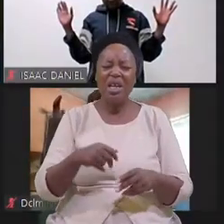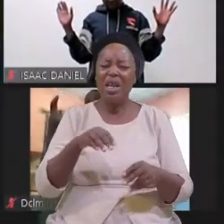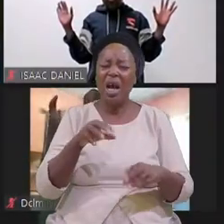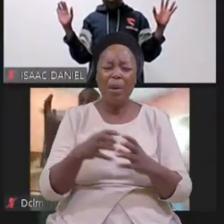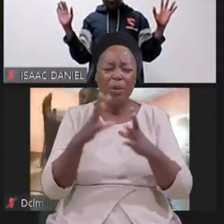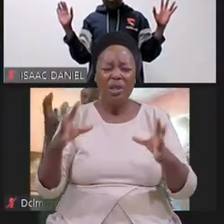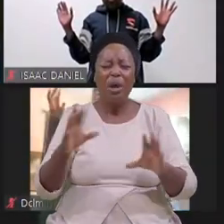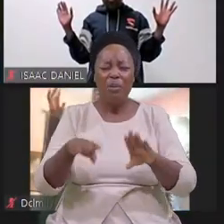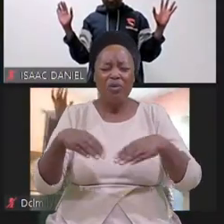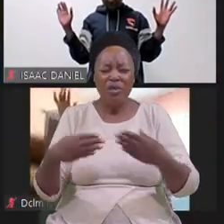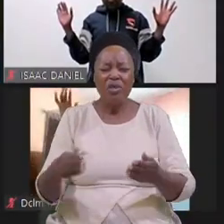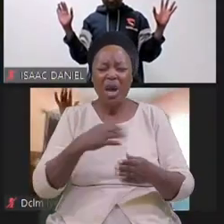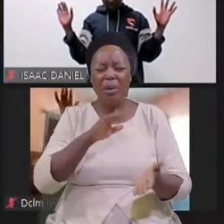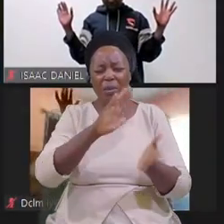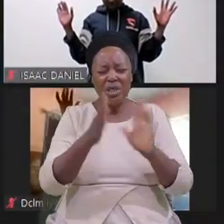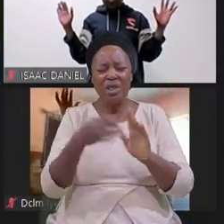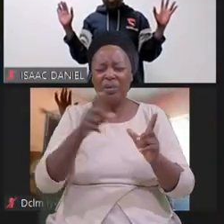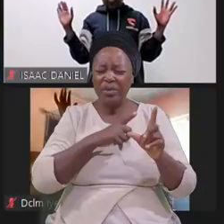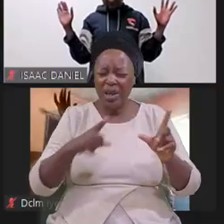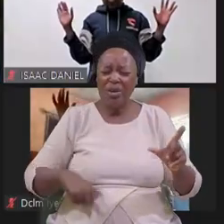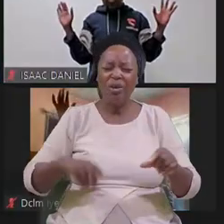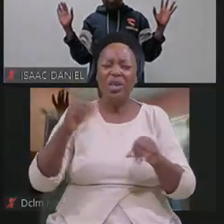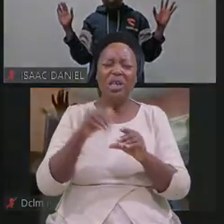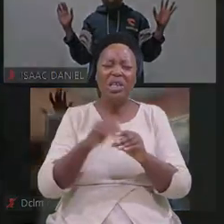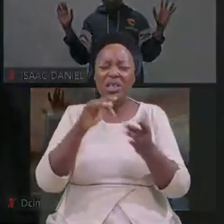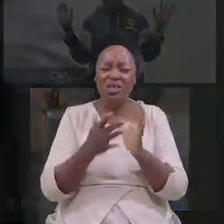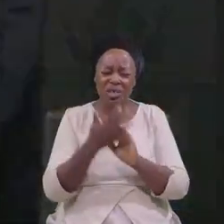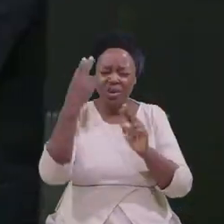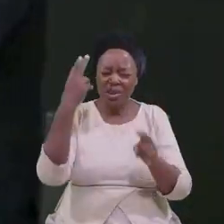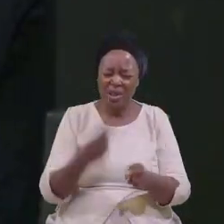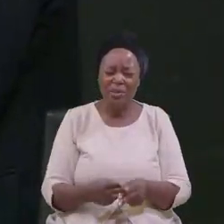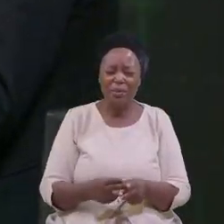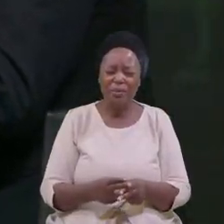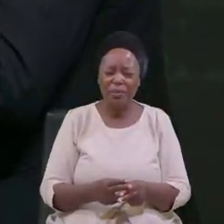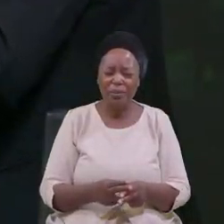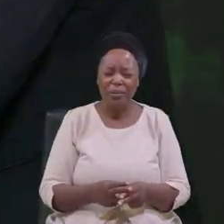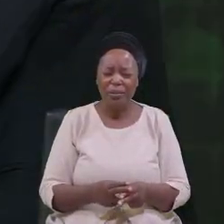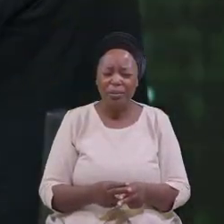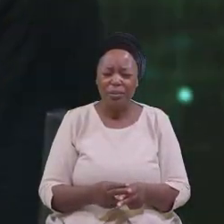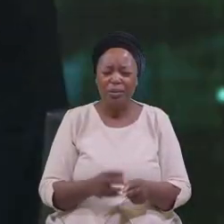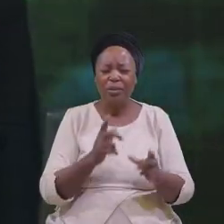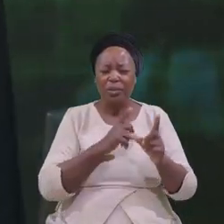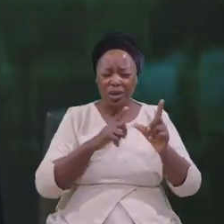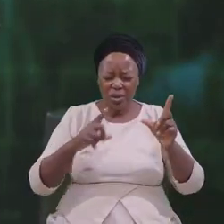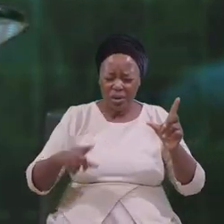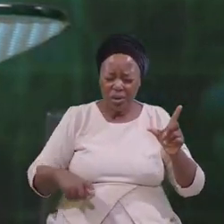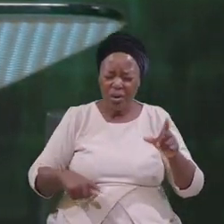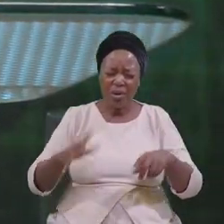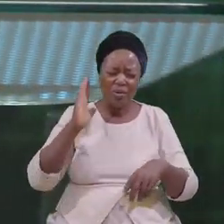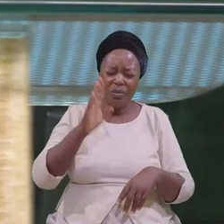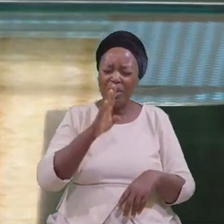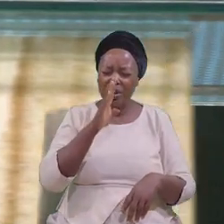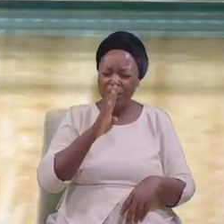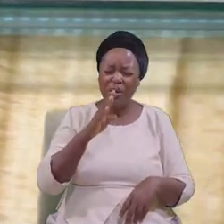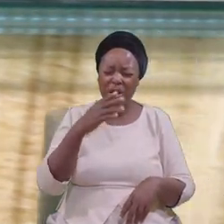abundant provision and presence of the Lord in Jesus' name. God will be